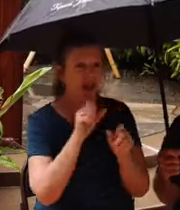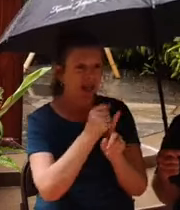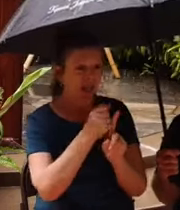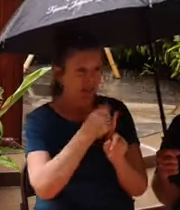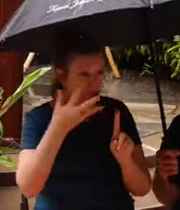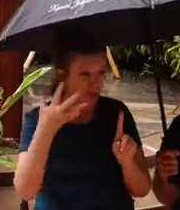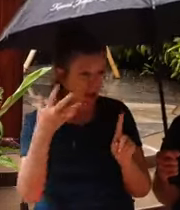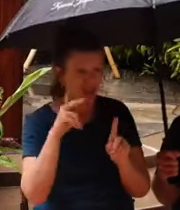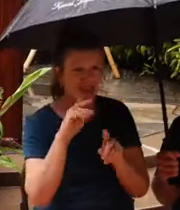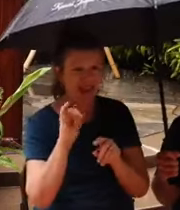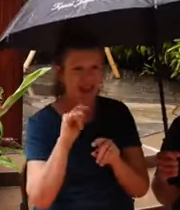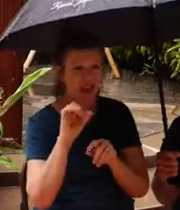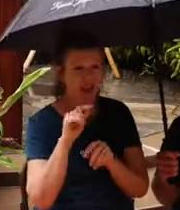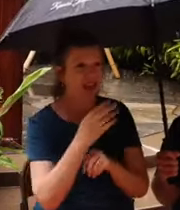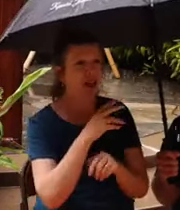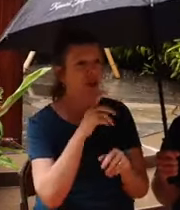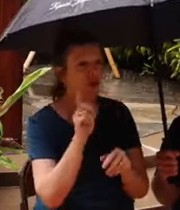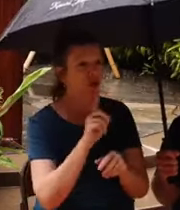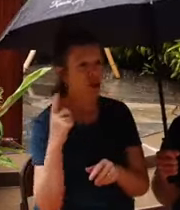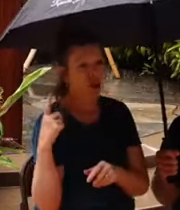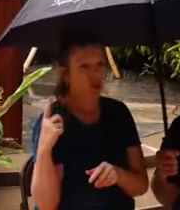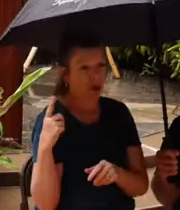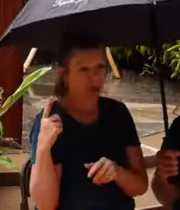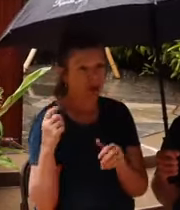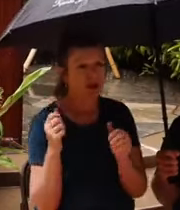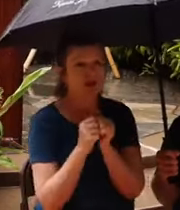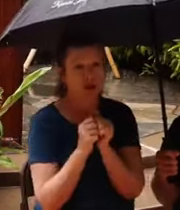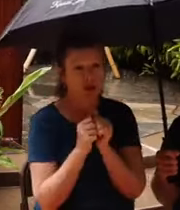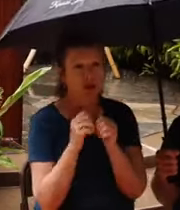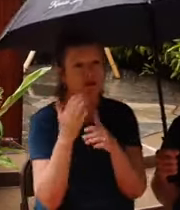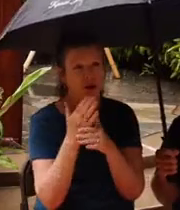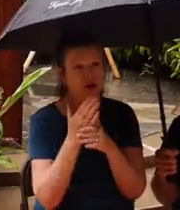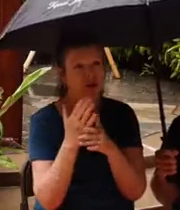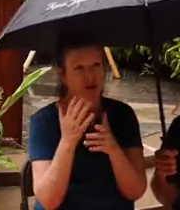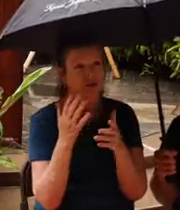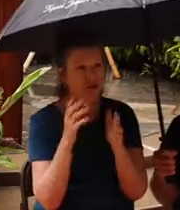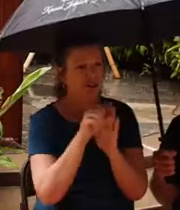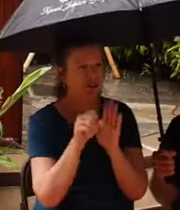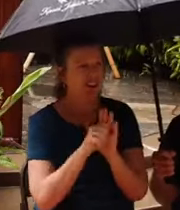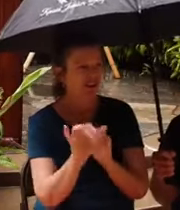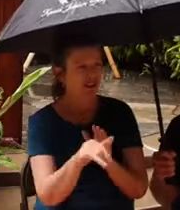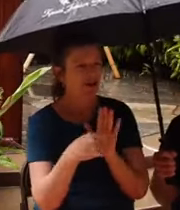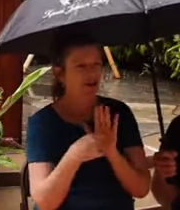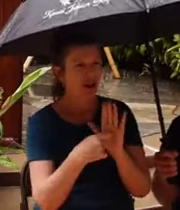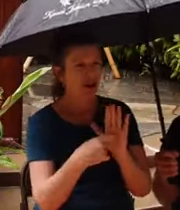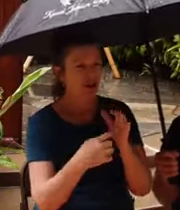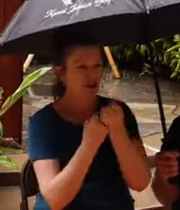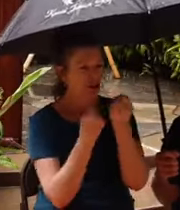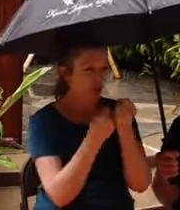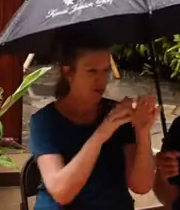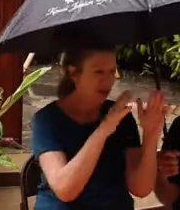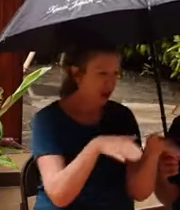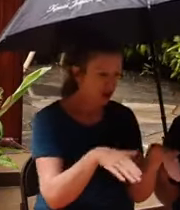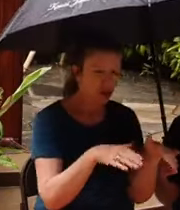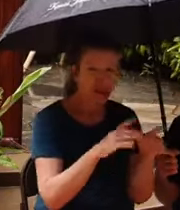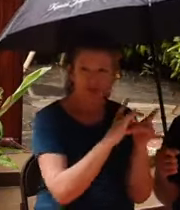original Kealaula in Lihue in partnership with the state. This model of supportive housing has